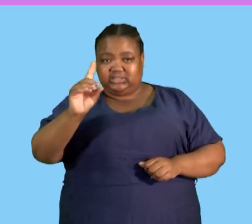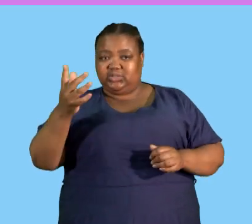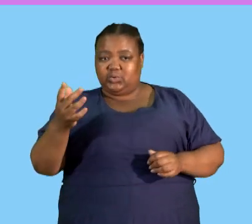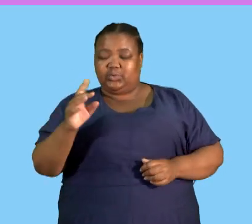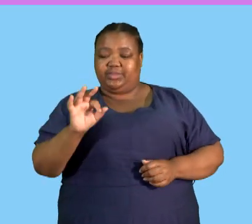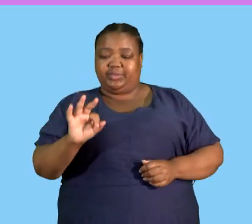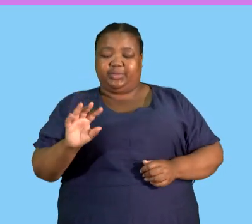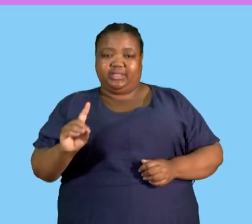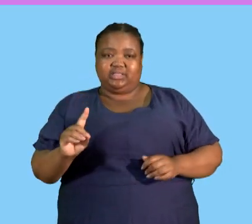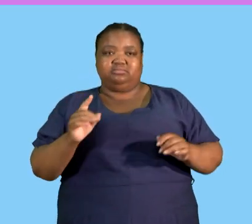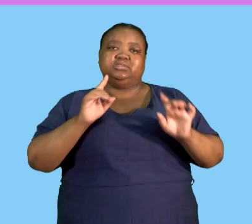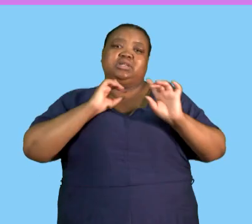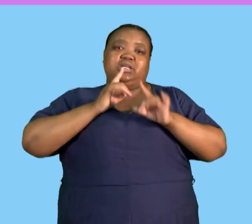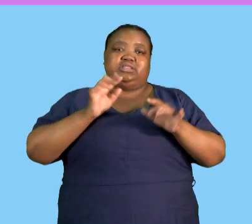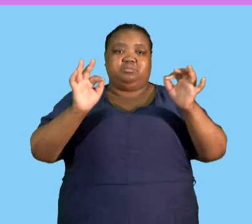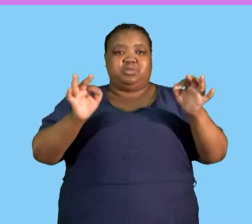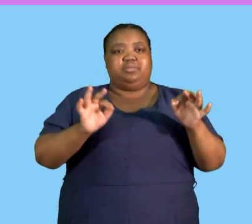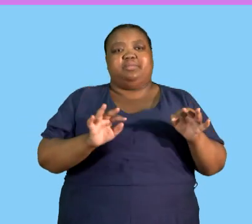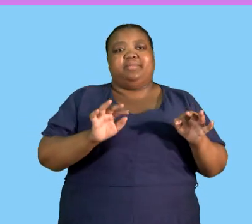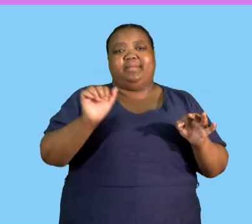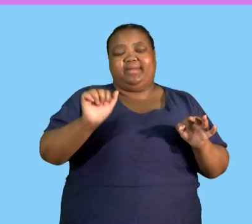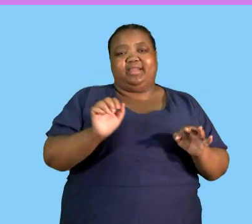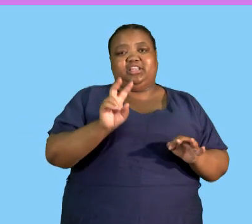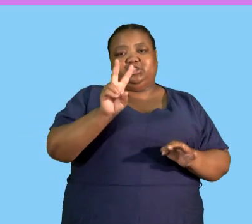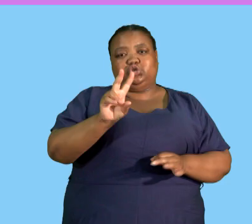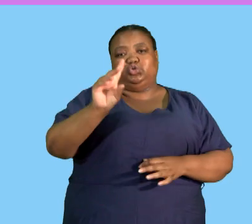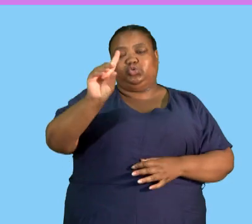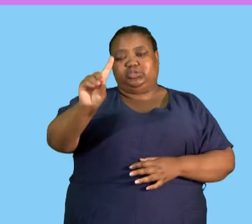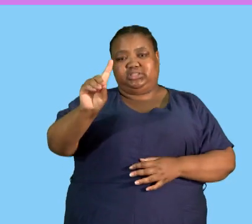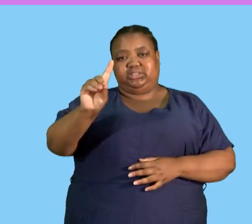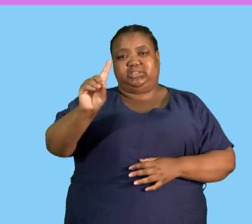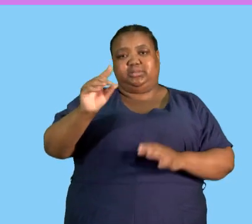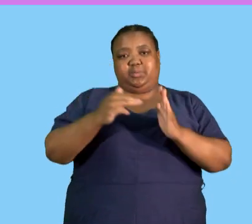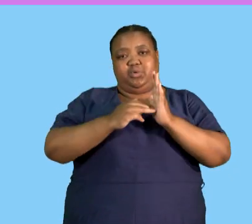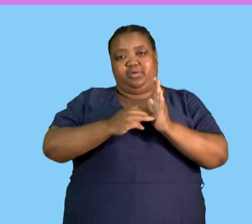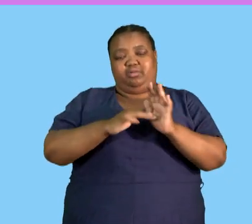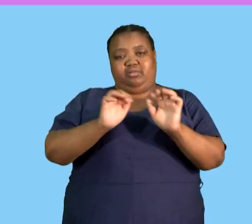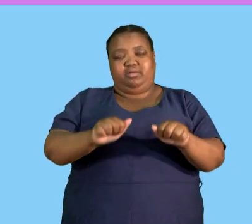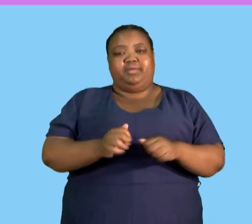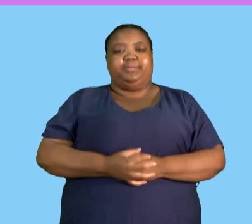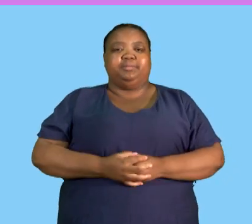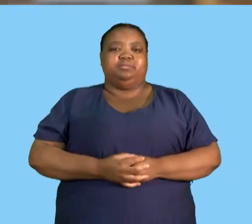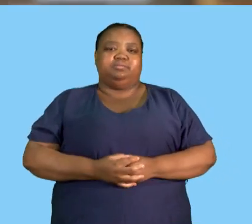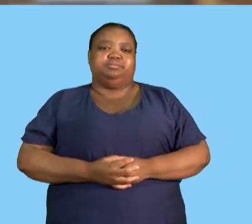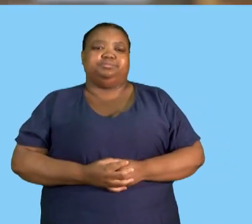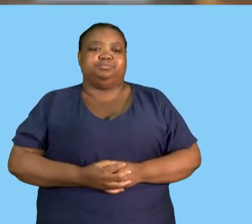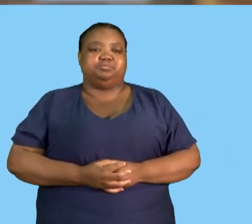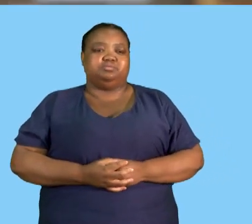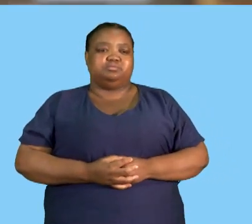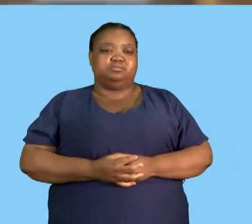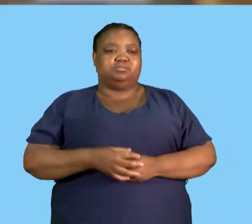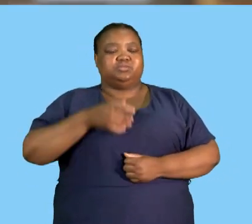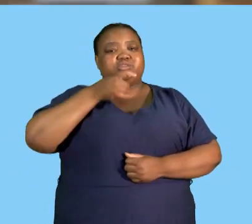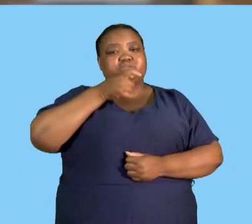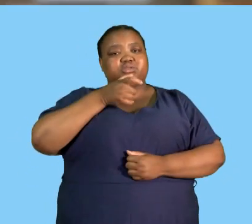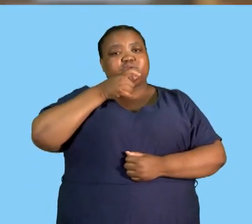indeed, that referred to 2D models. Okay, so that was our pre-knowledge practice test. Okay, now